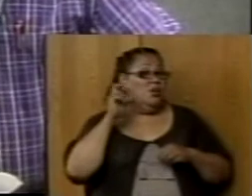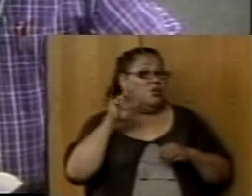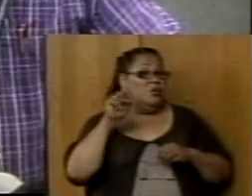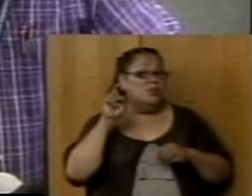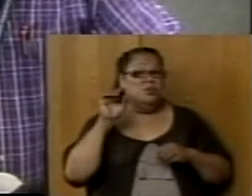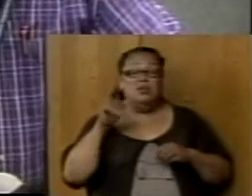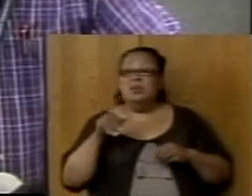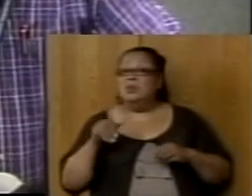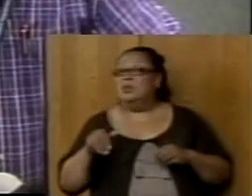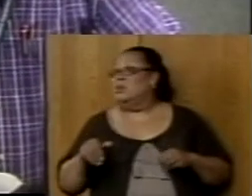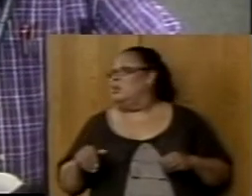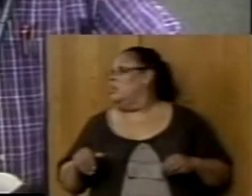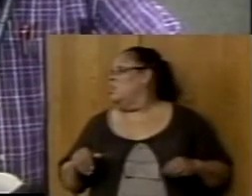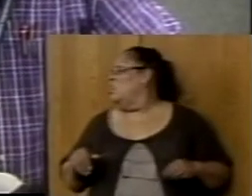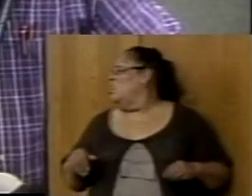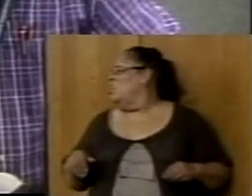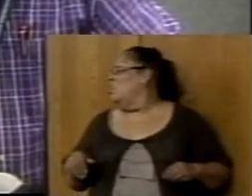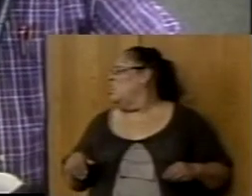Colunga?